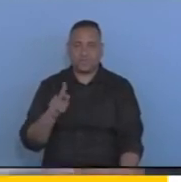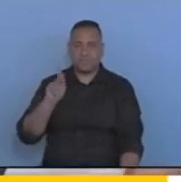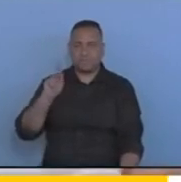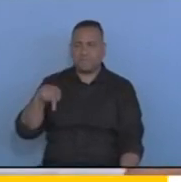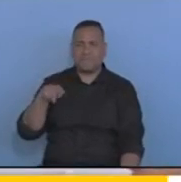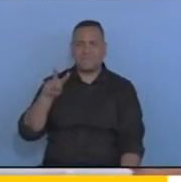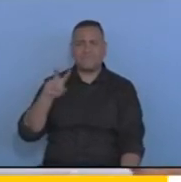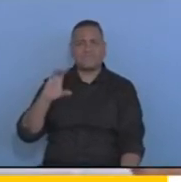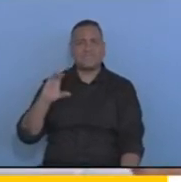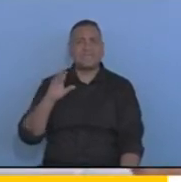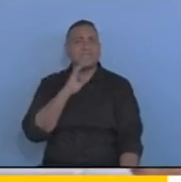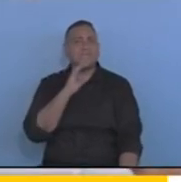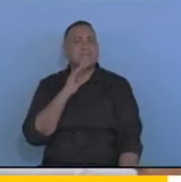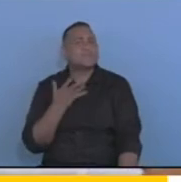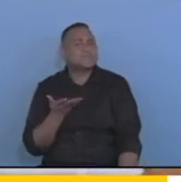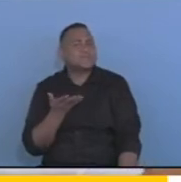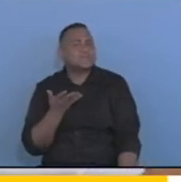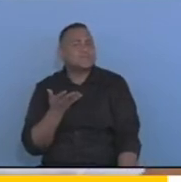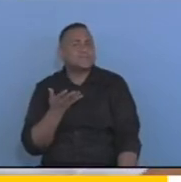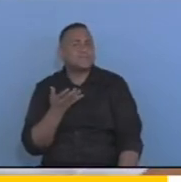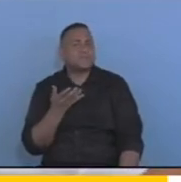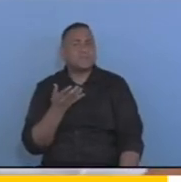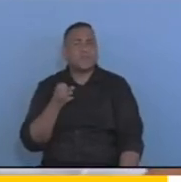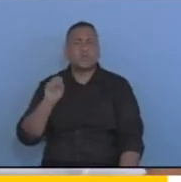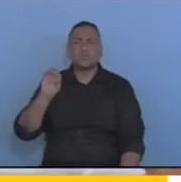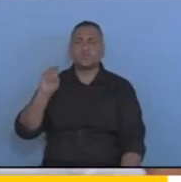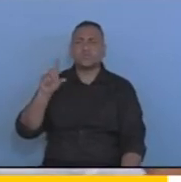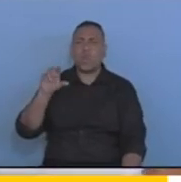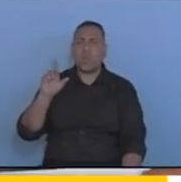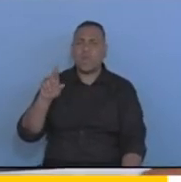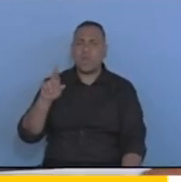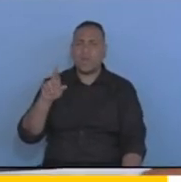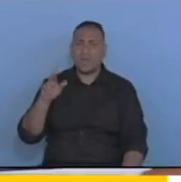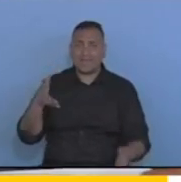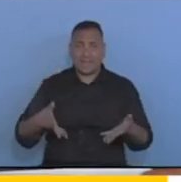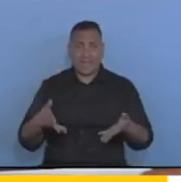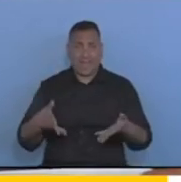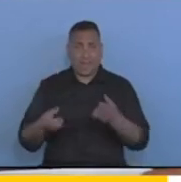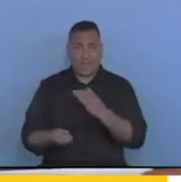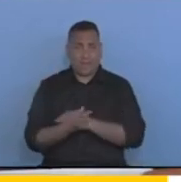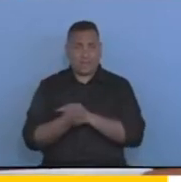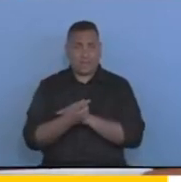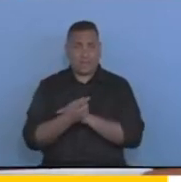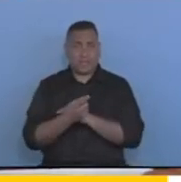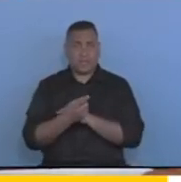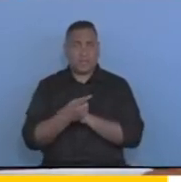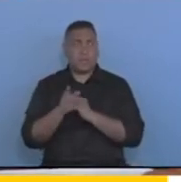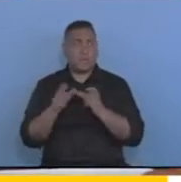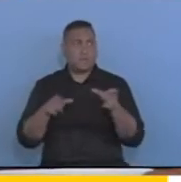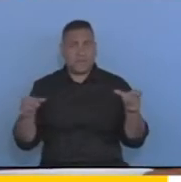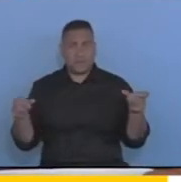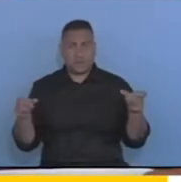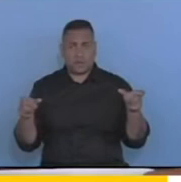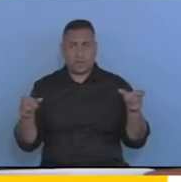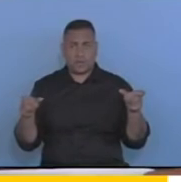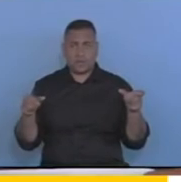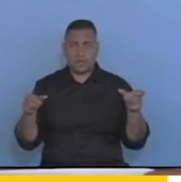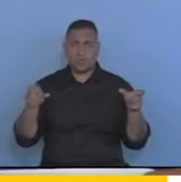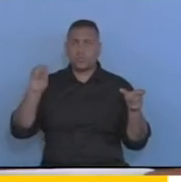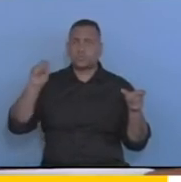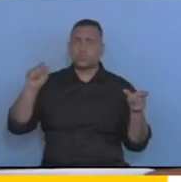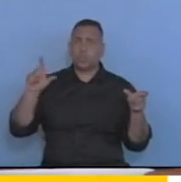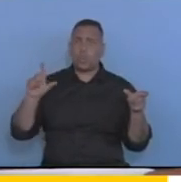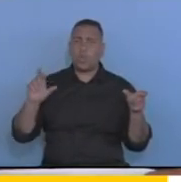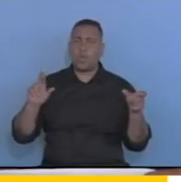This happens here. Of course. Look, you get two types of solar. When people think of solar, they maybe think of the geyser on the roof. That is